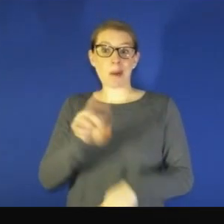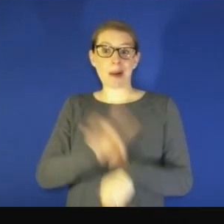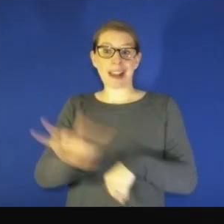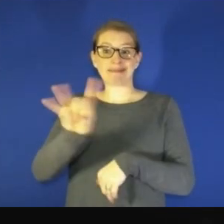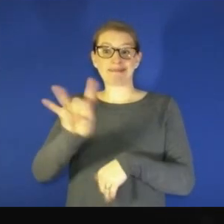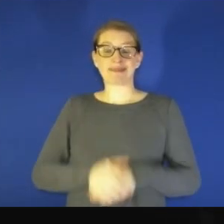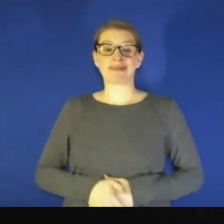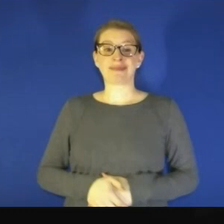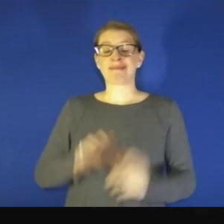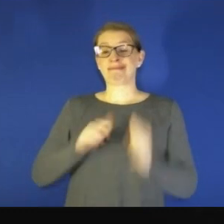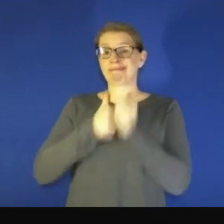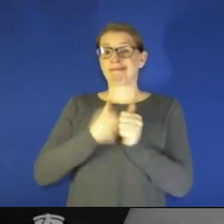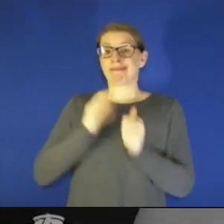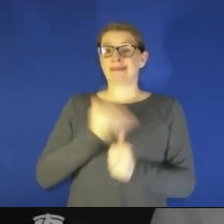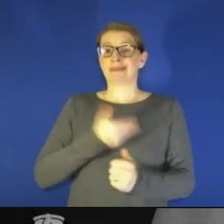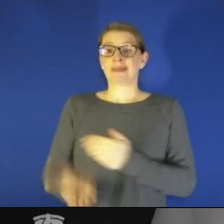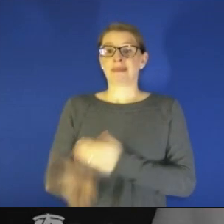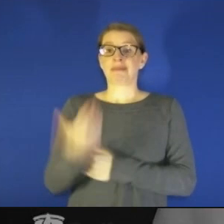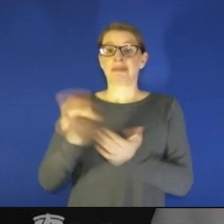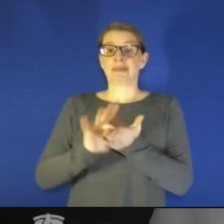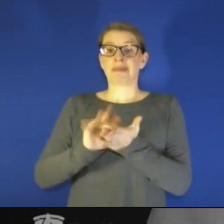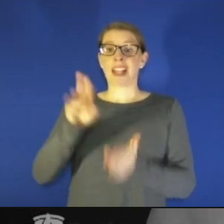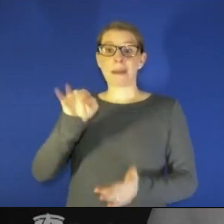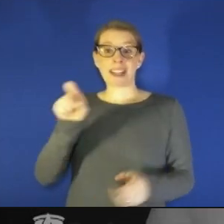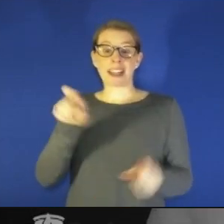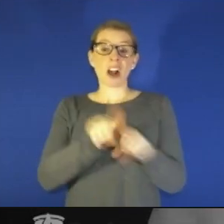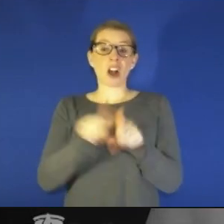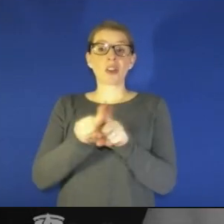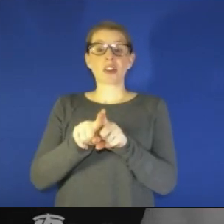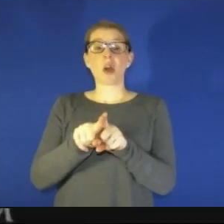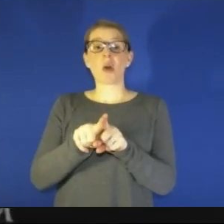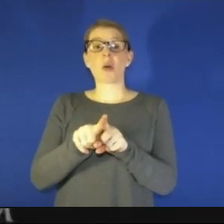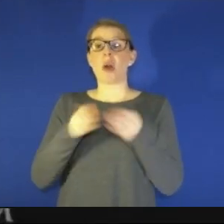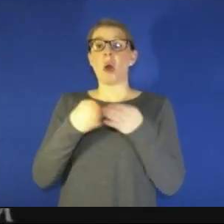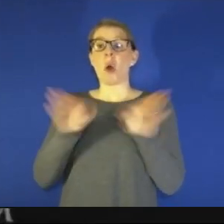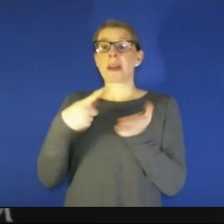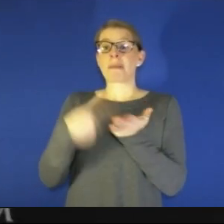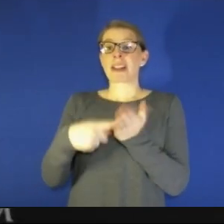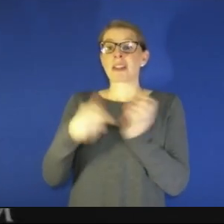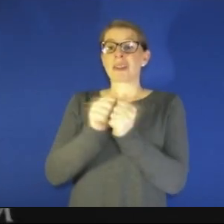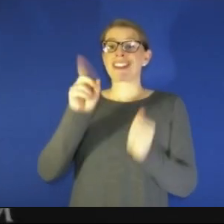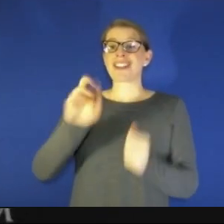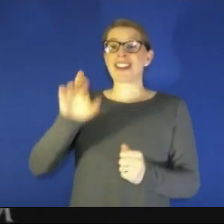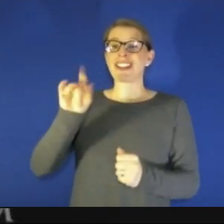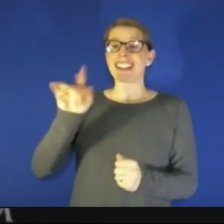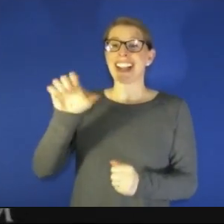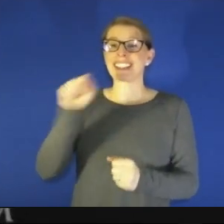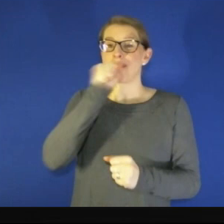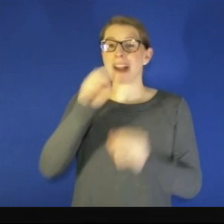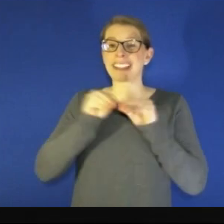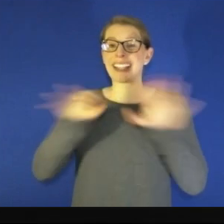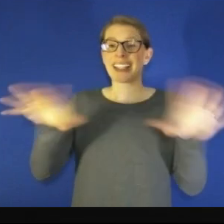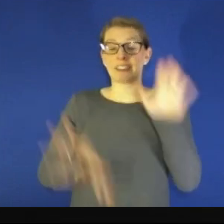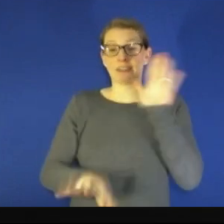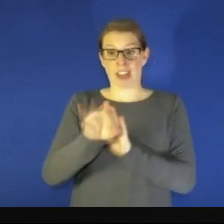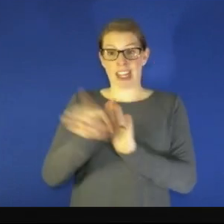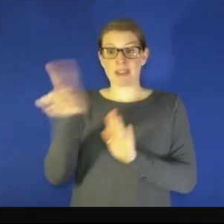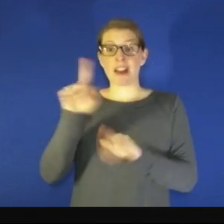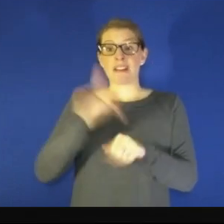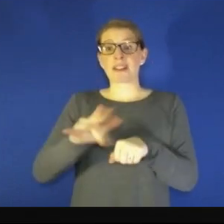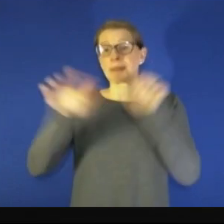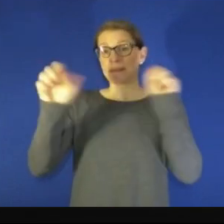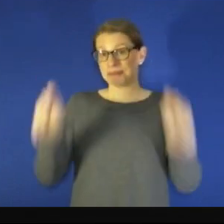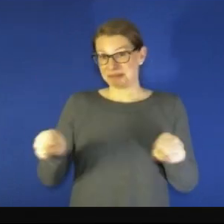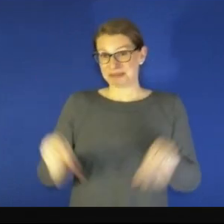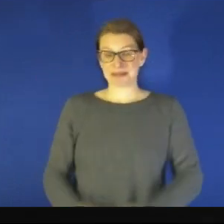Subscribe to our morning medical update and open mics with Dr. Stites podcasts. Now everywhere podcasts are available.